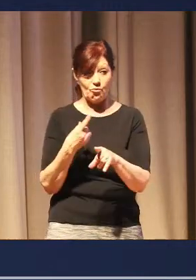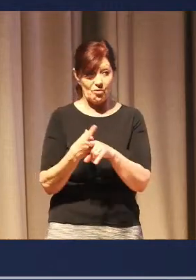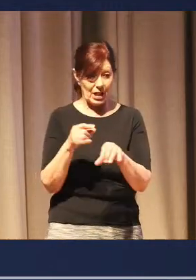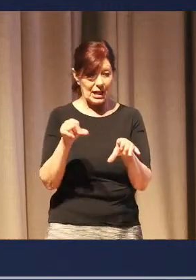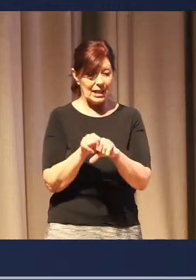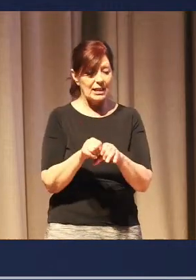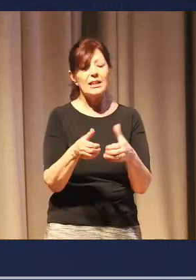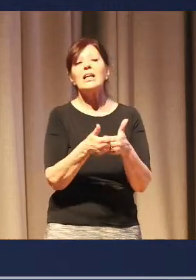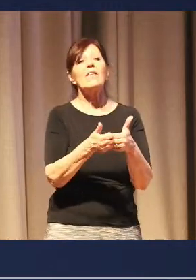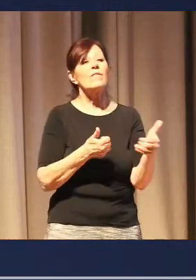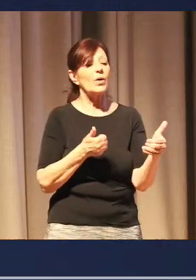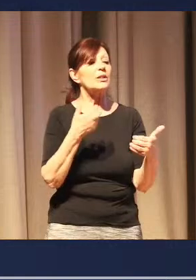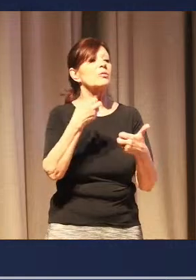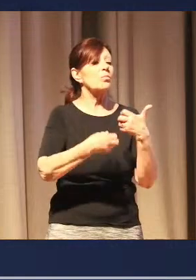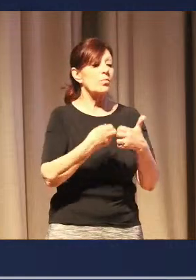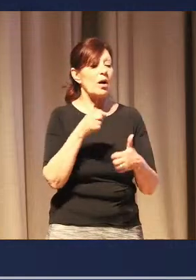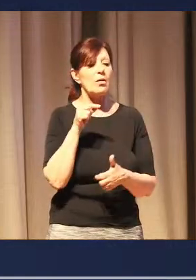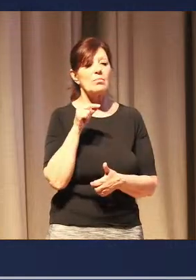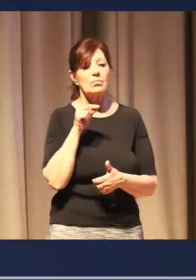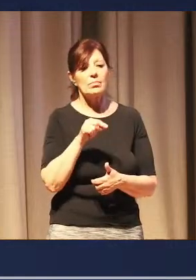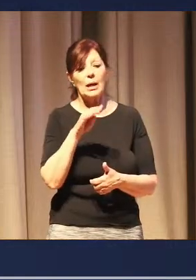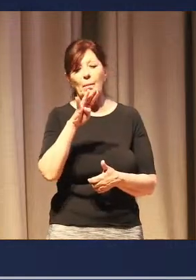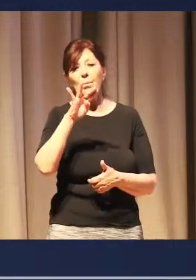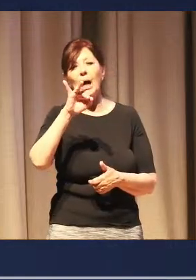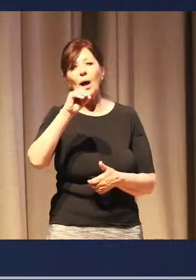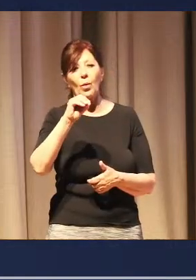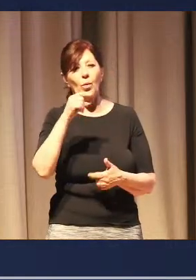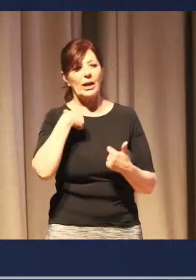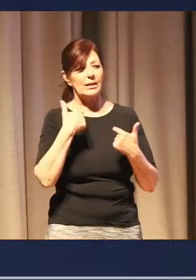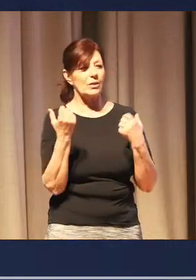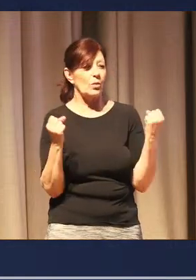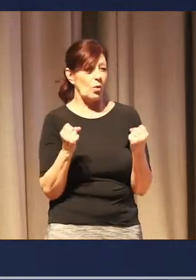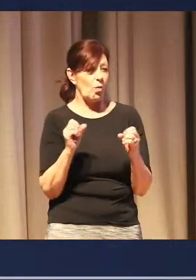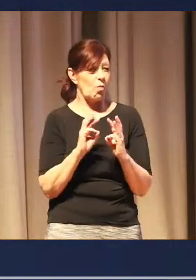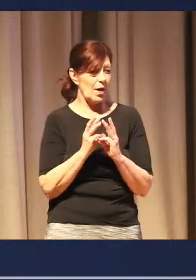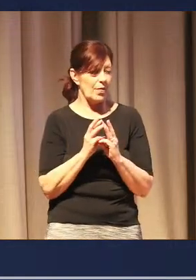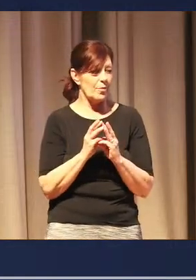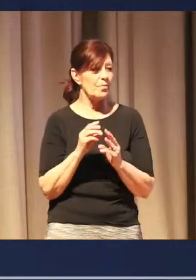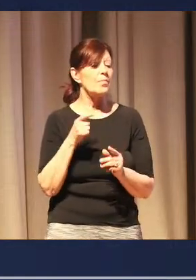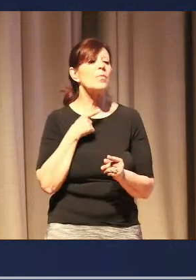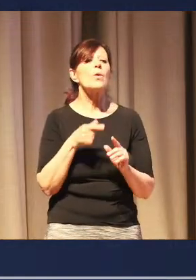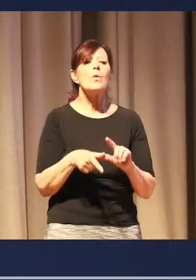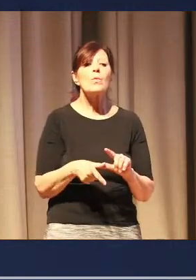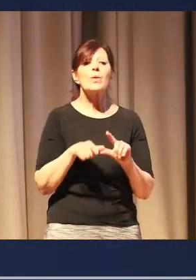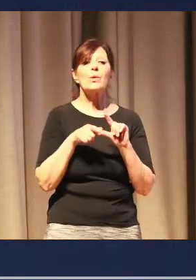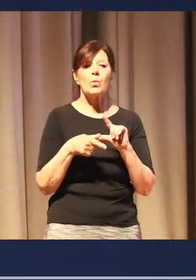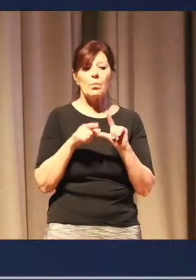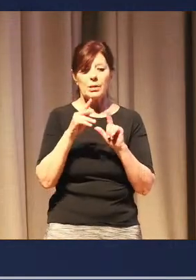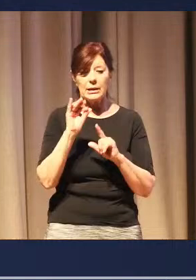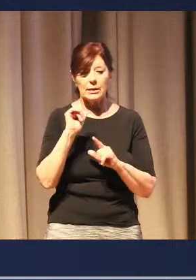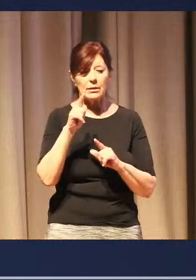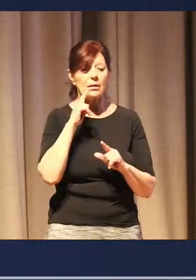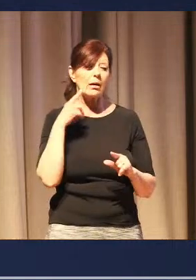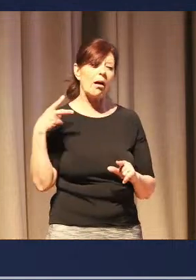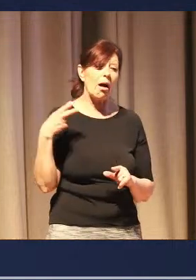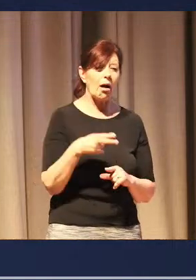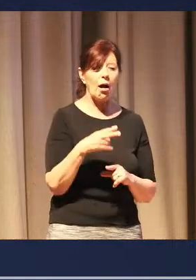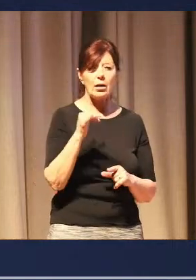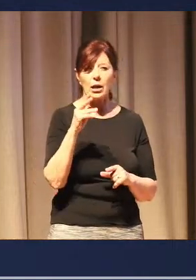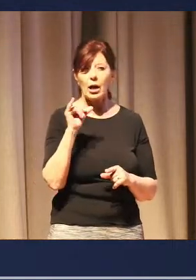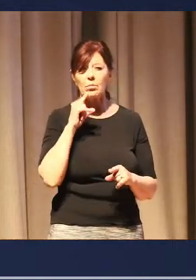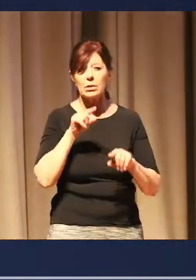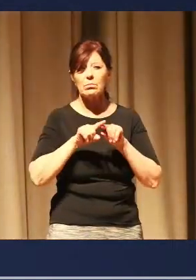and avoids the issues that biodiesel is prone to have in cold weather. Renewable diesel can cut life cycle carbon emissions by